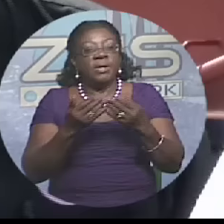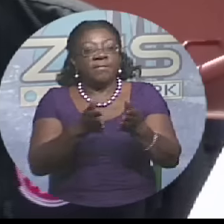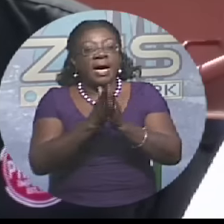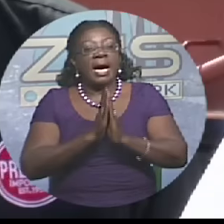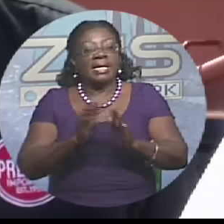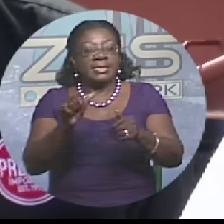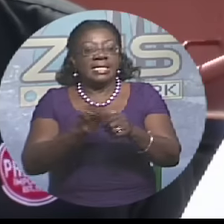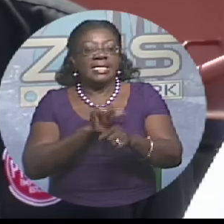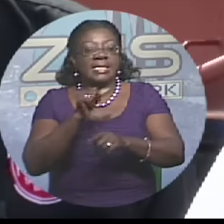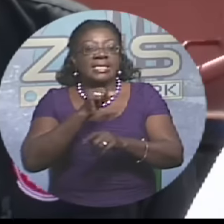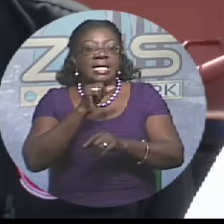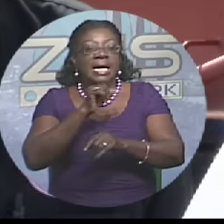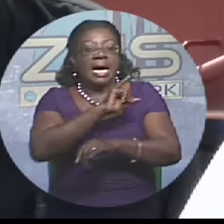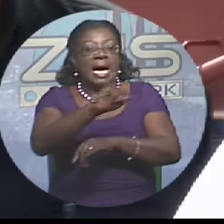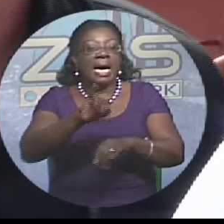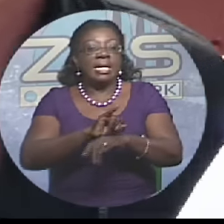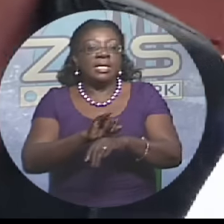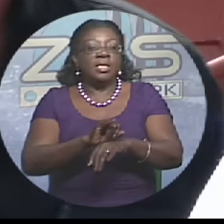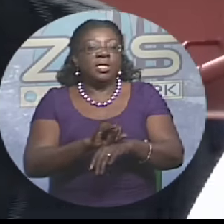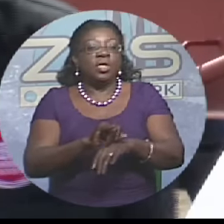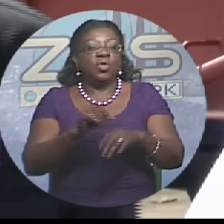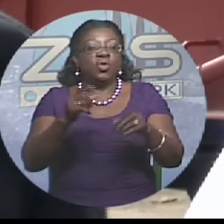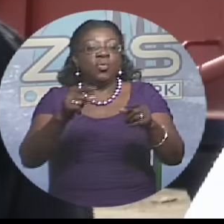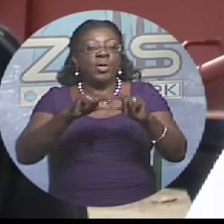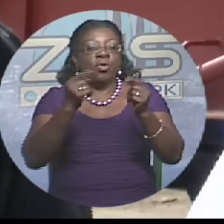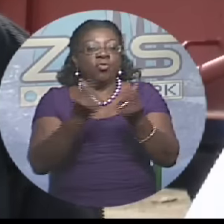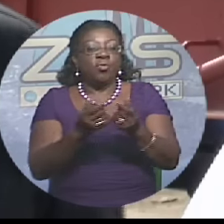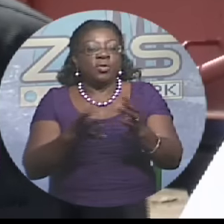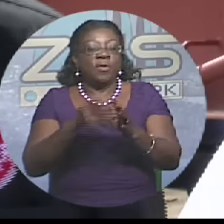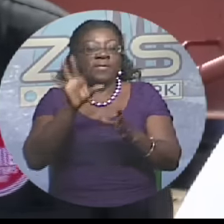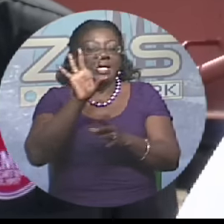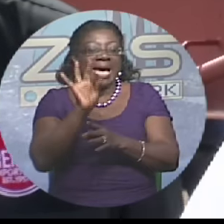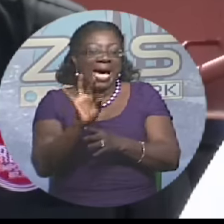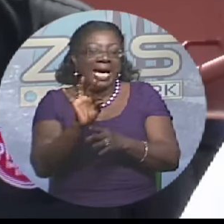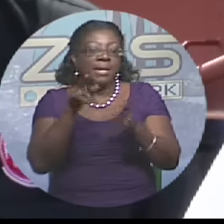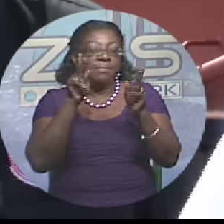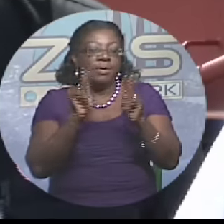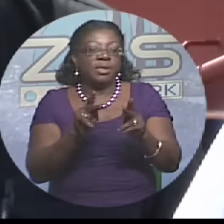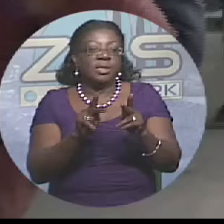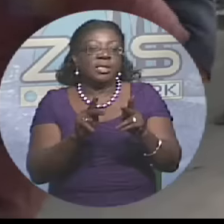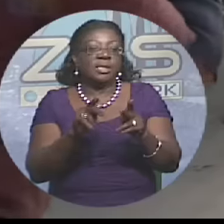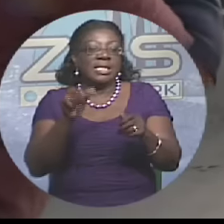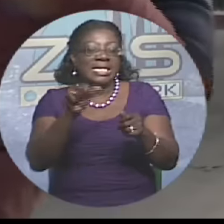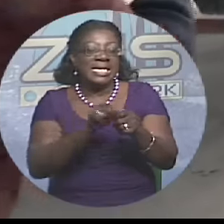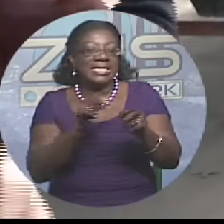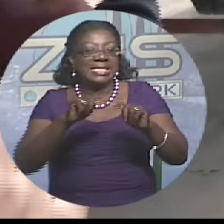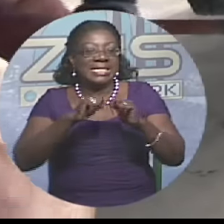each island to form teams of nine persons. 9 persons per team.